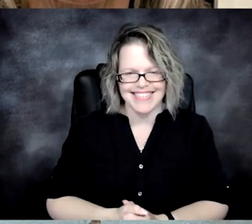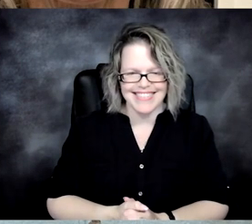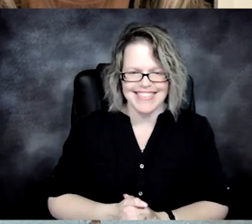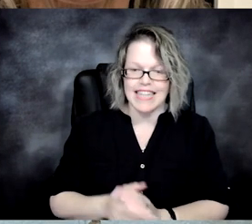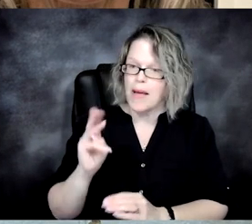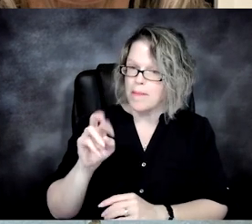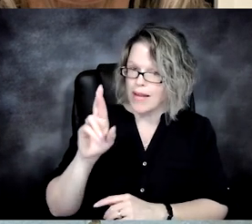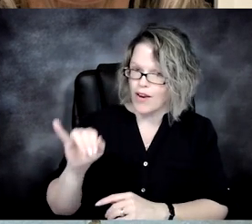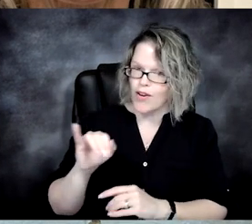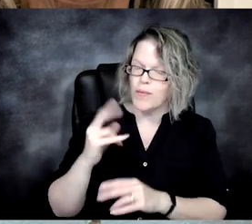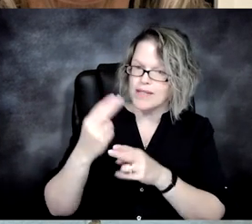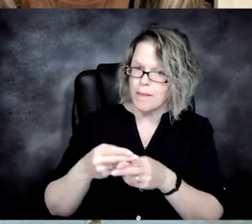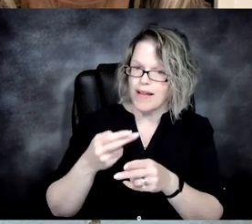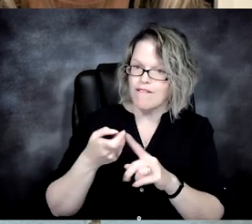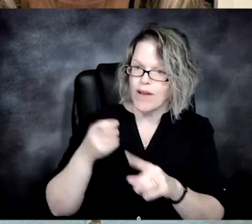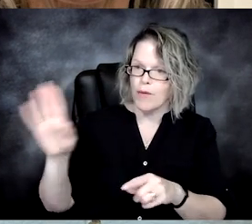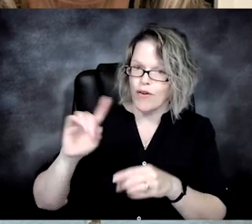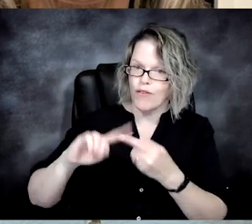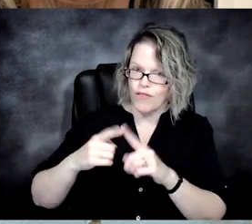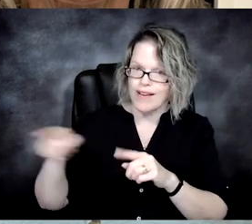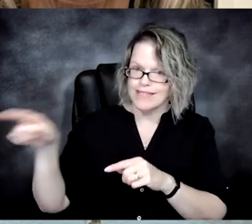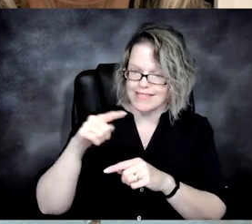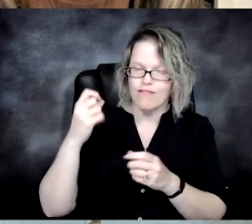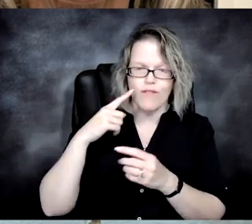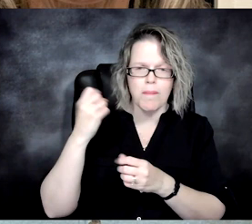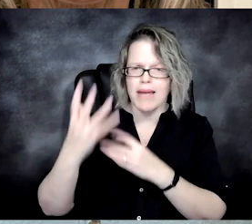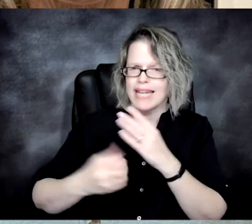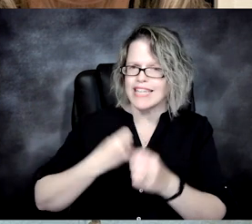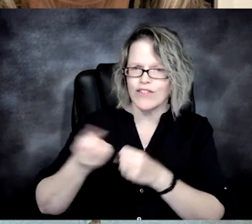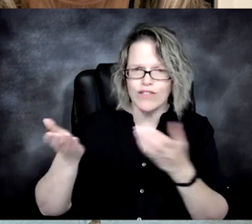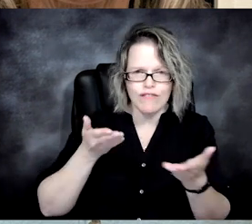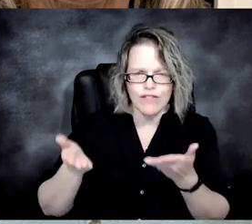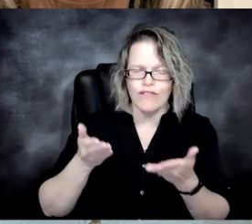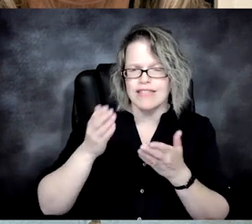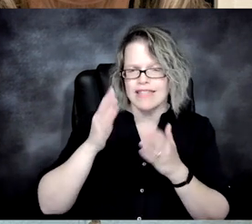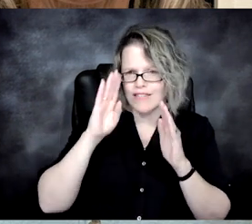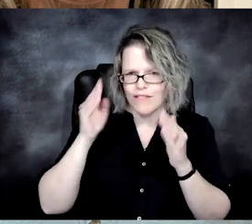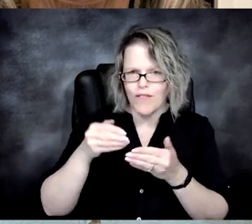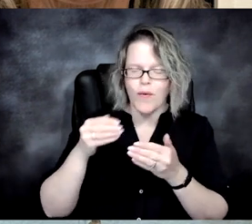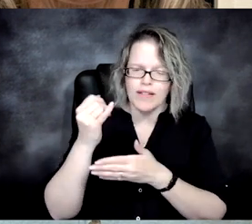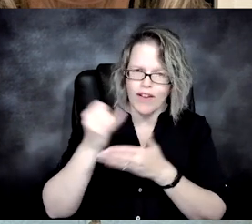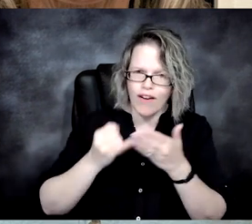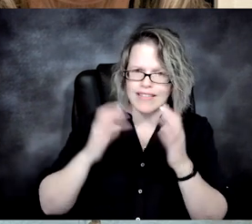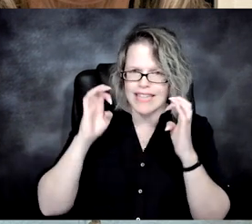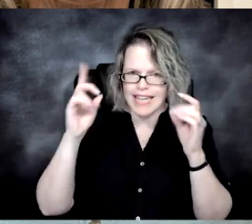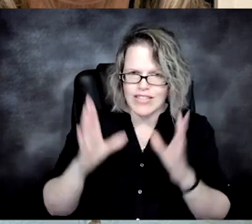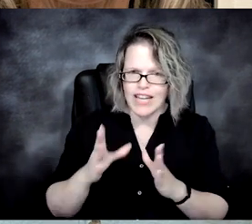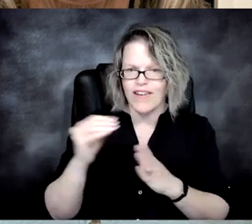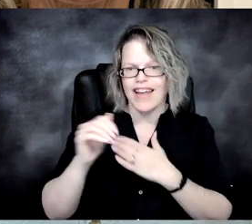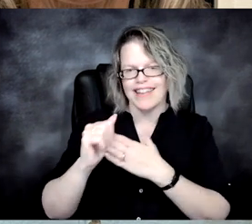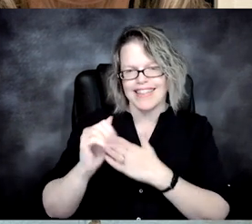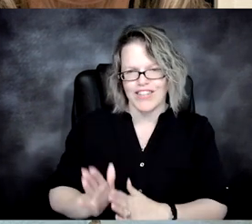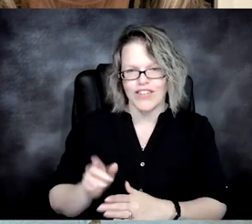was nominated by her peers for this award for her many years of service as a devoted arts educator and leader. Mary has